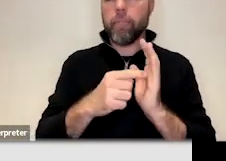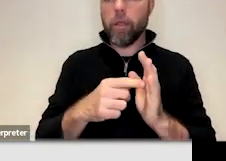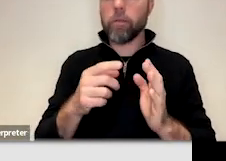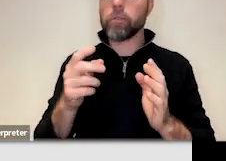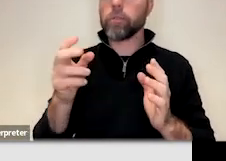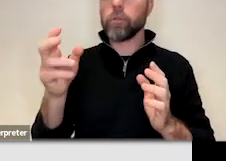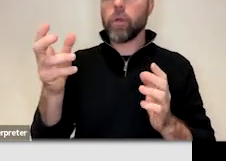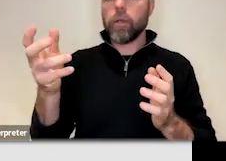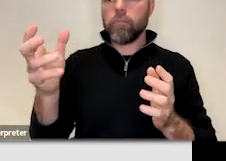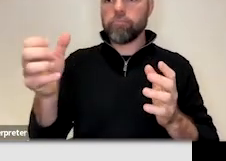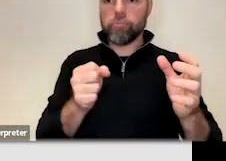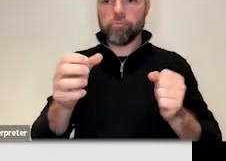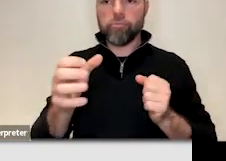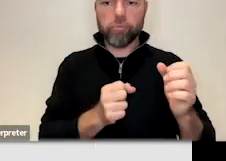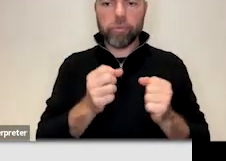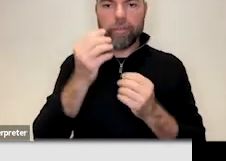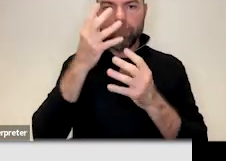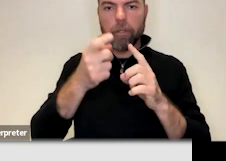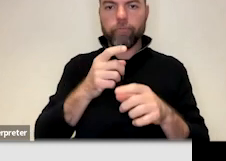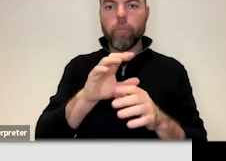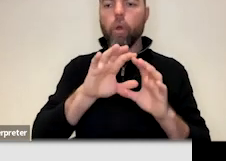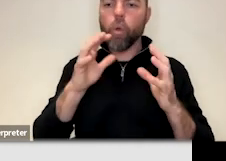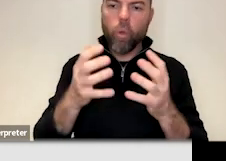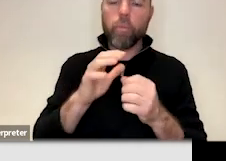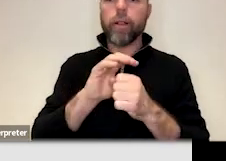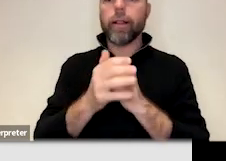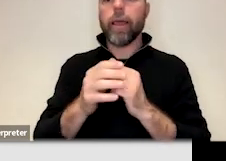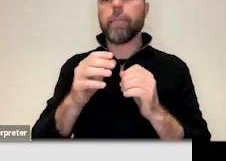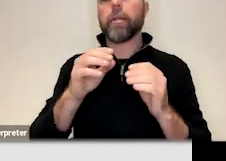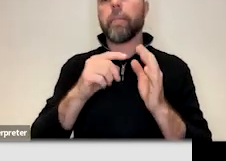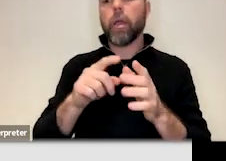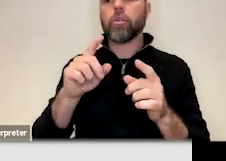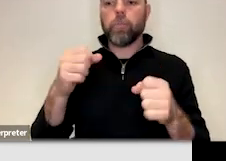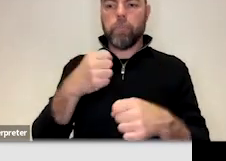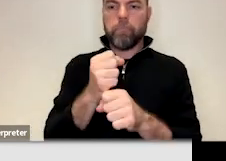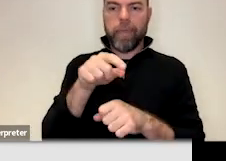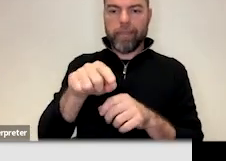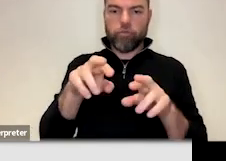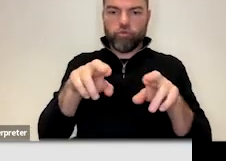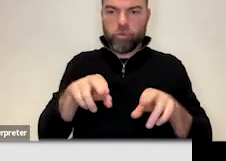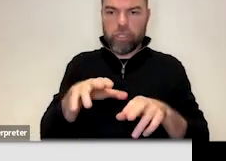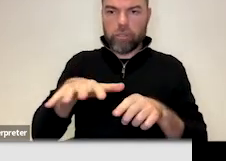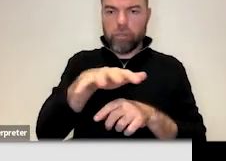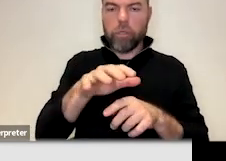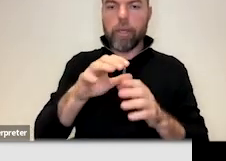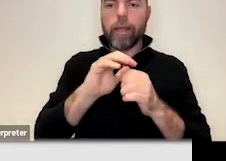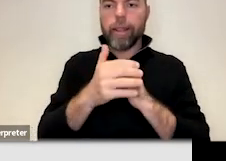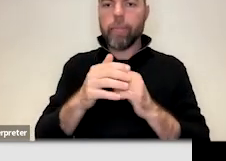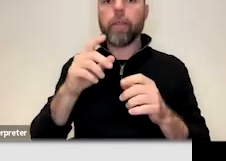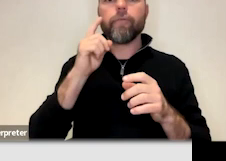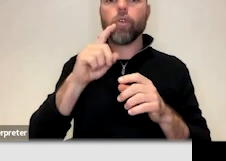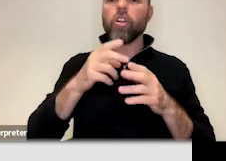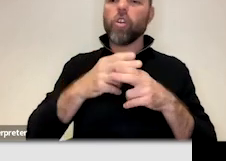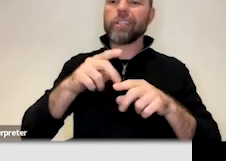pull information from the global climate modeling community into a regional climate model and do a process called dynamical